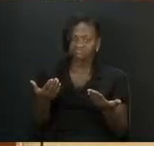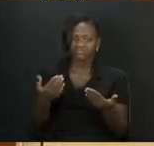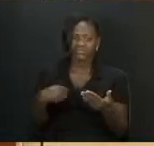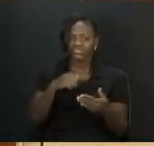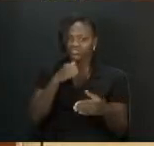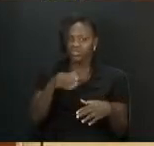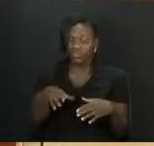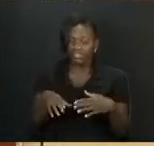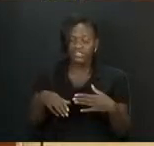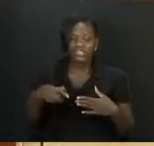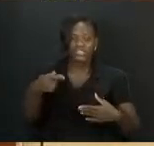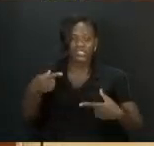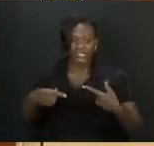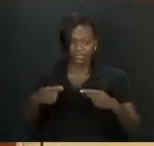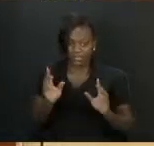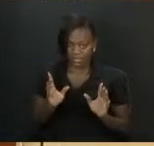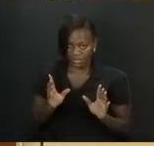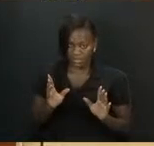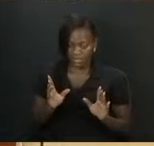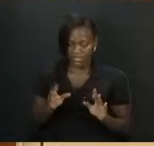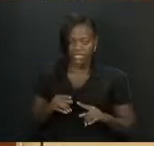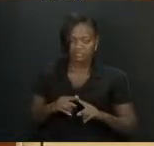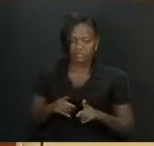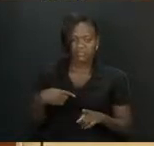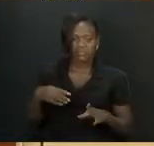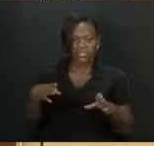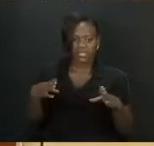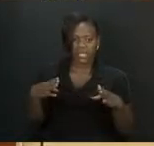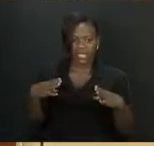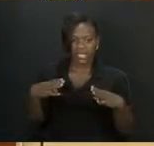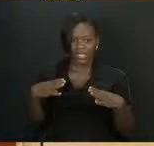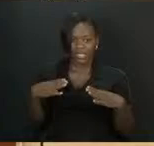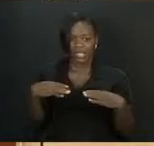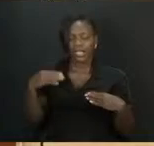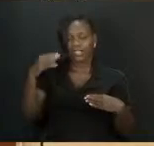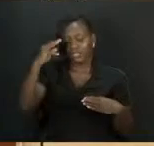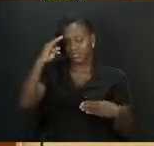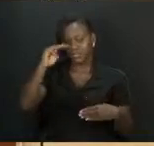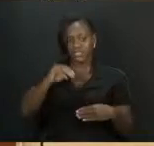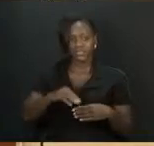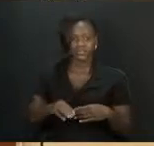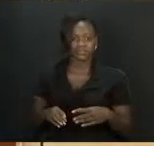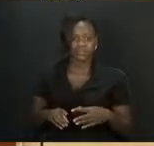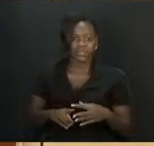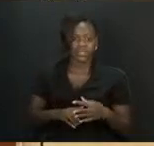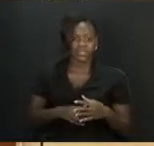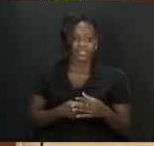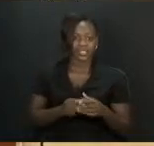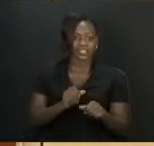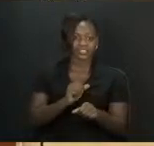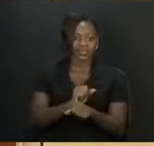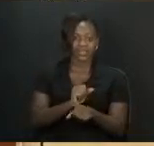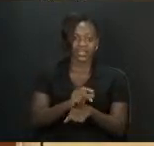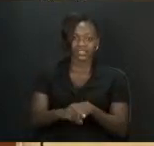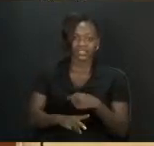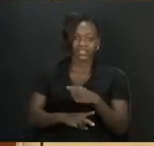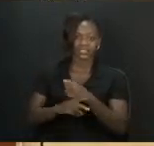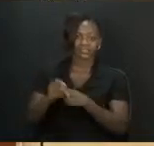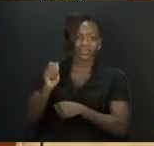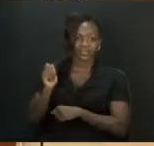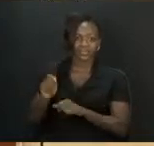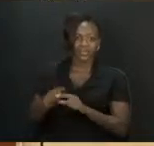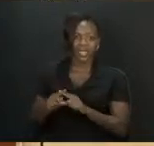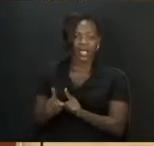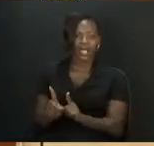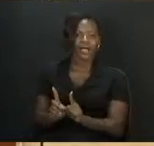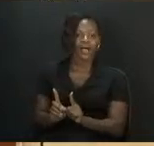can grant him the benefit of the doubt. He just assumed office as a deputy whip, so we can understand him. However, he should be